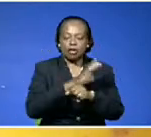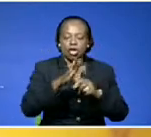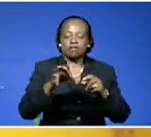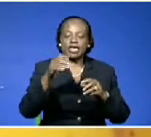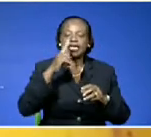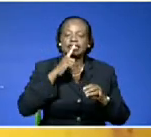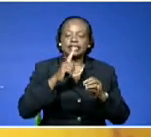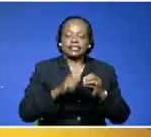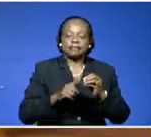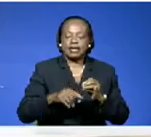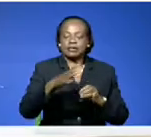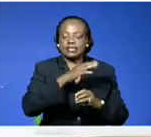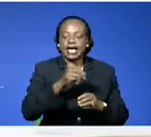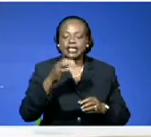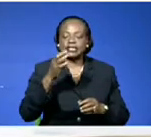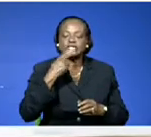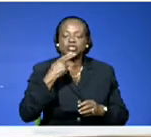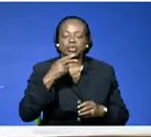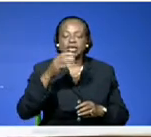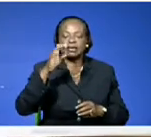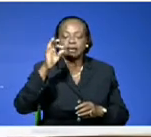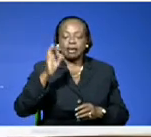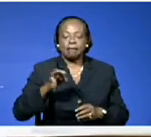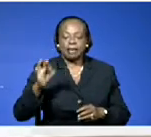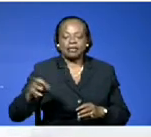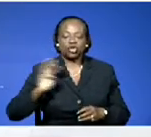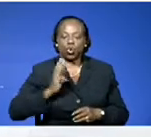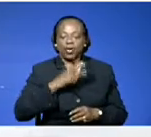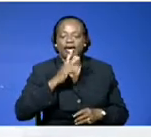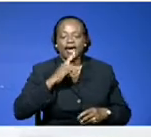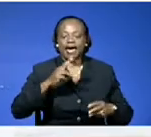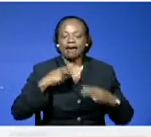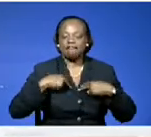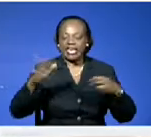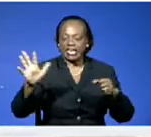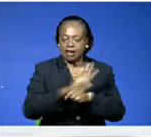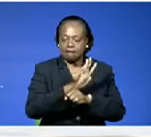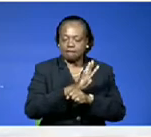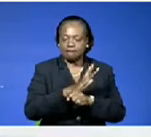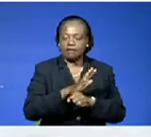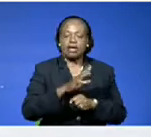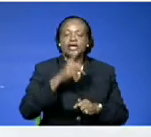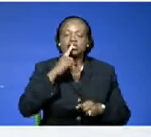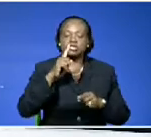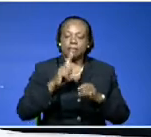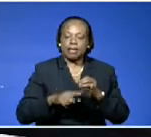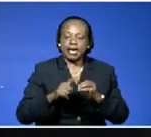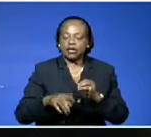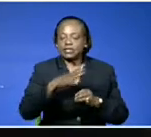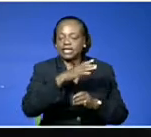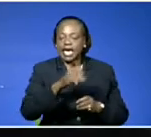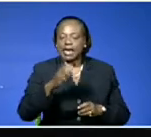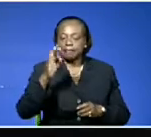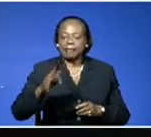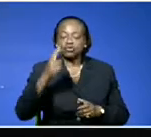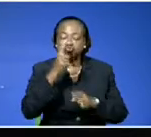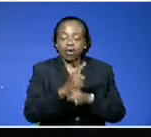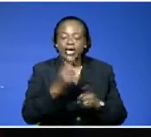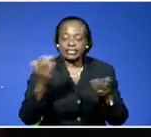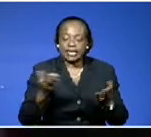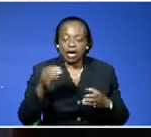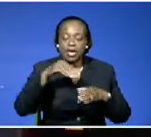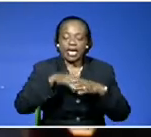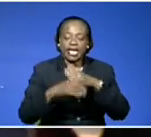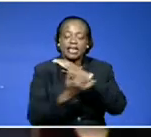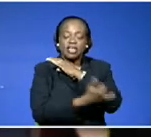sweet peppers. We have enough table tomatoes and green peppers right now in the country in boxes to